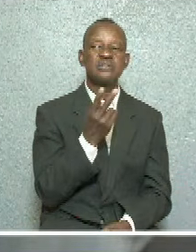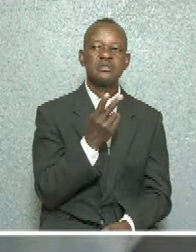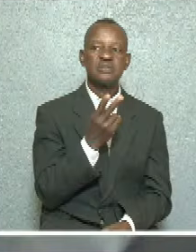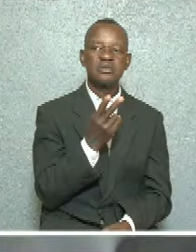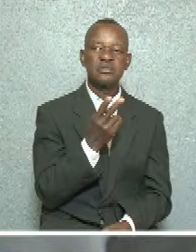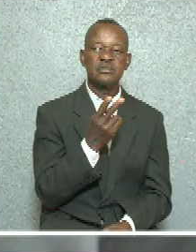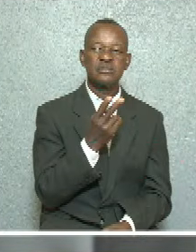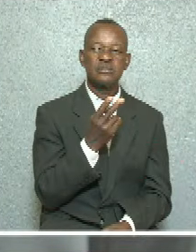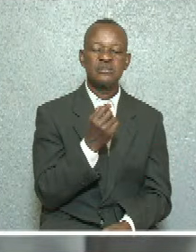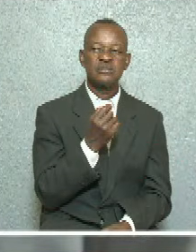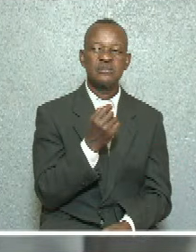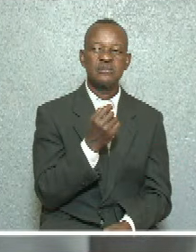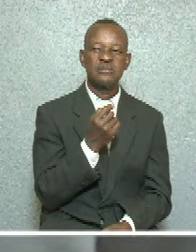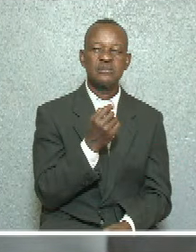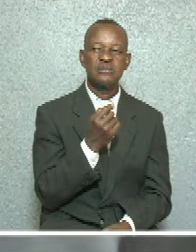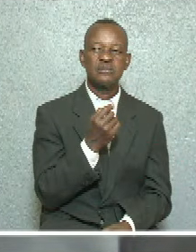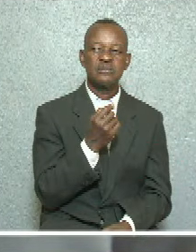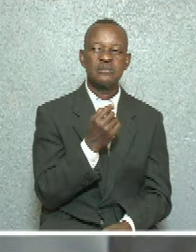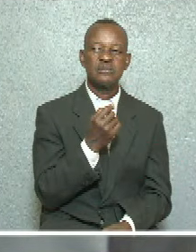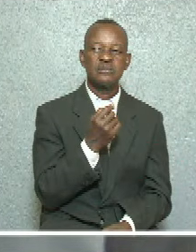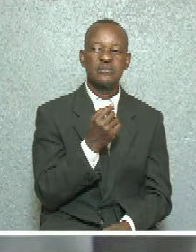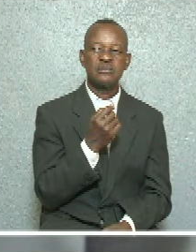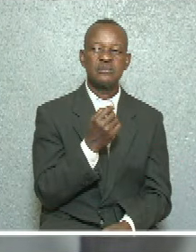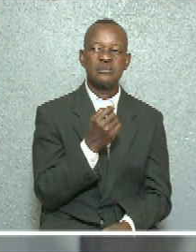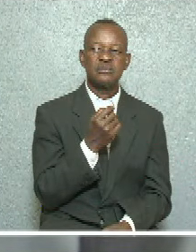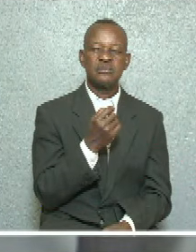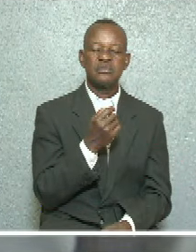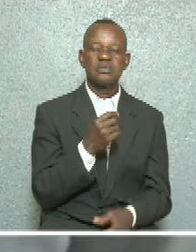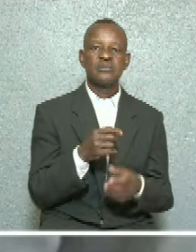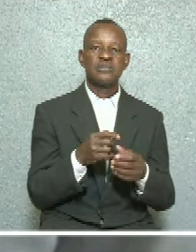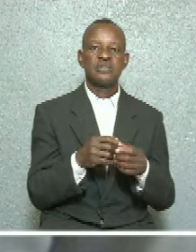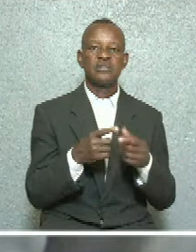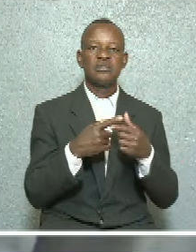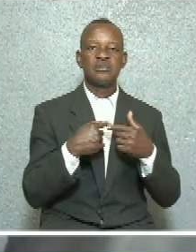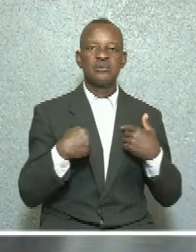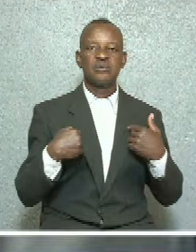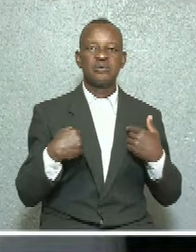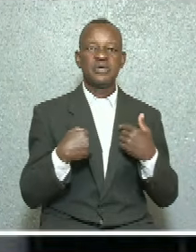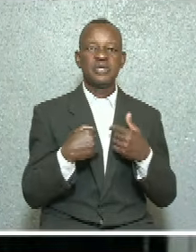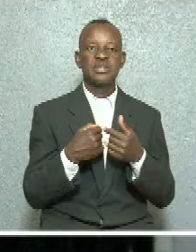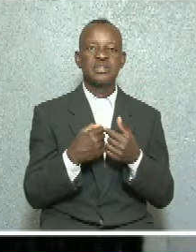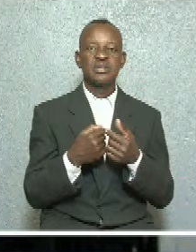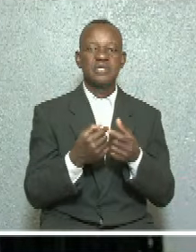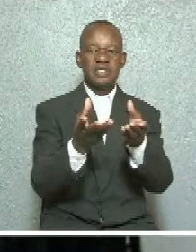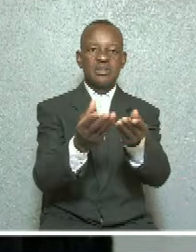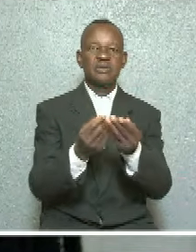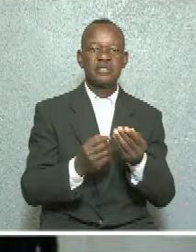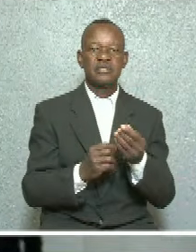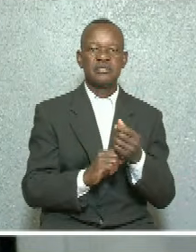other sponsors, they help us renovate. Wonderful. Yes.